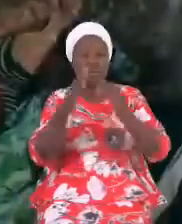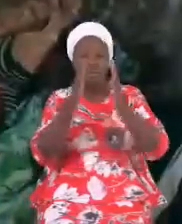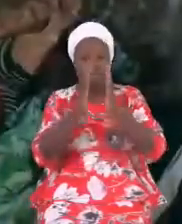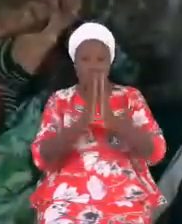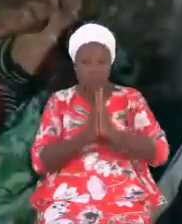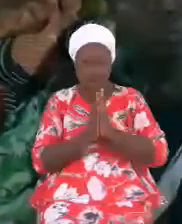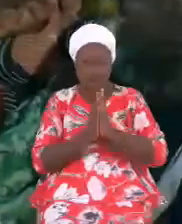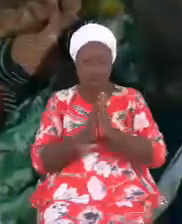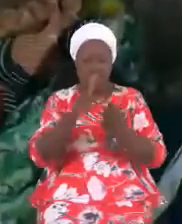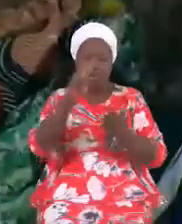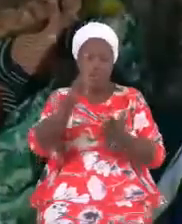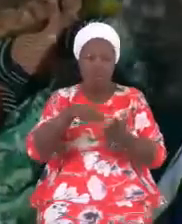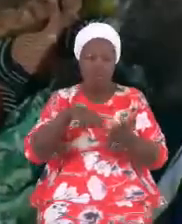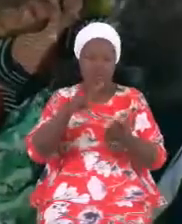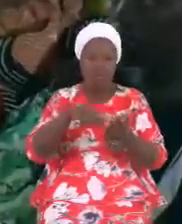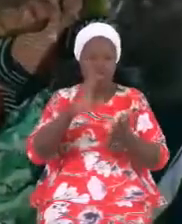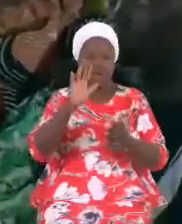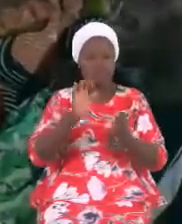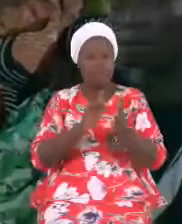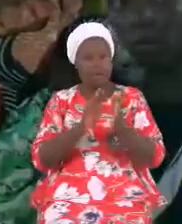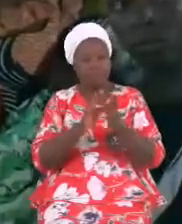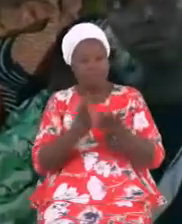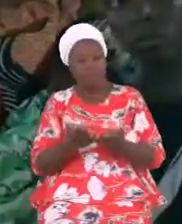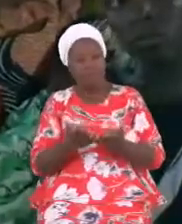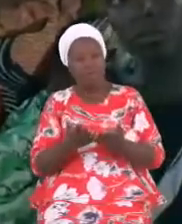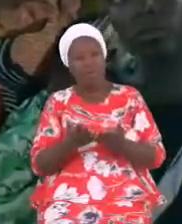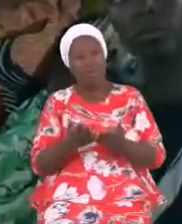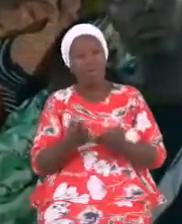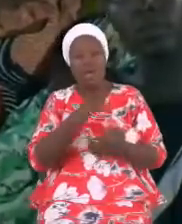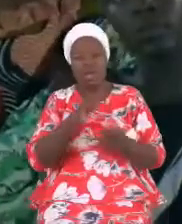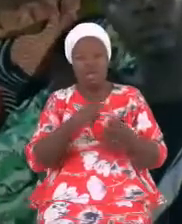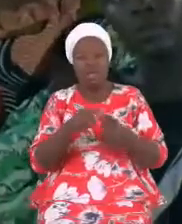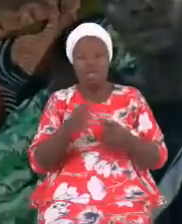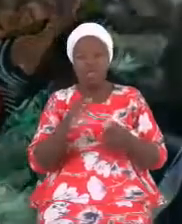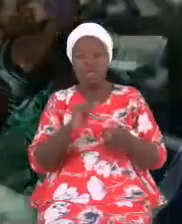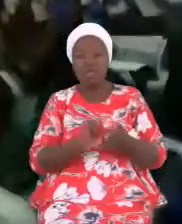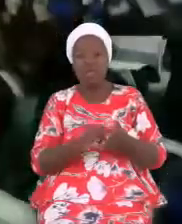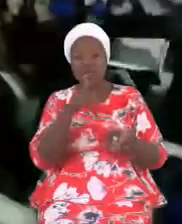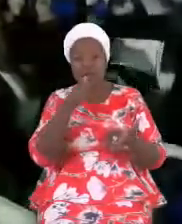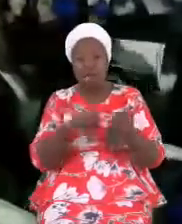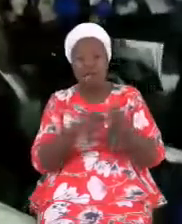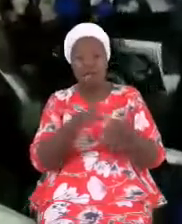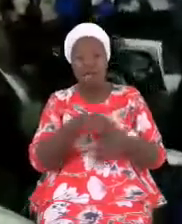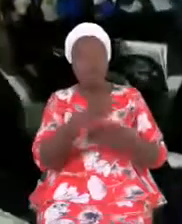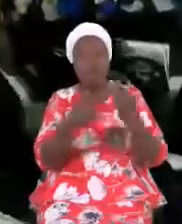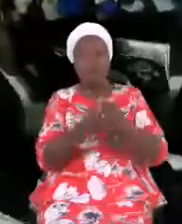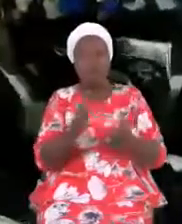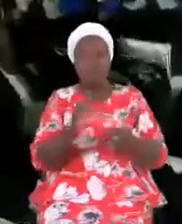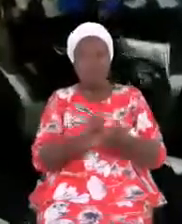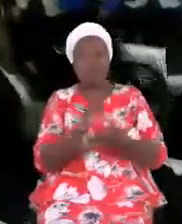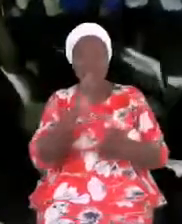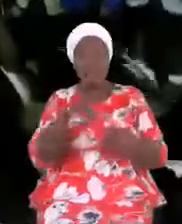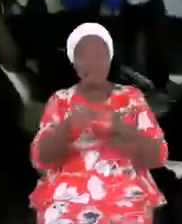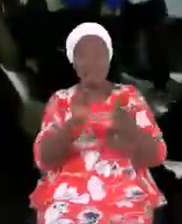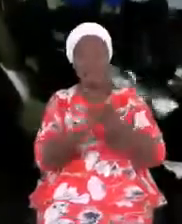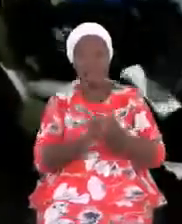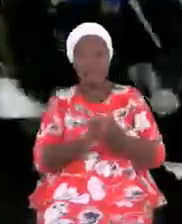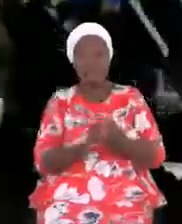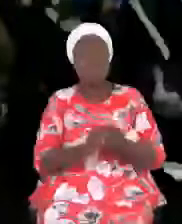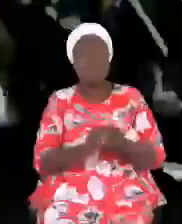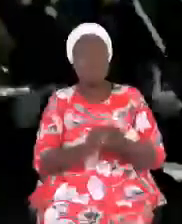Bible, and the package that is being given to you, read the